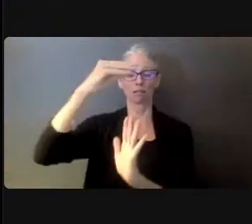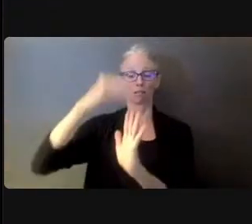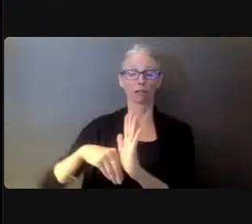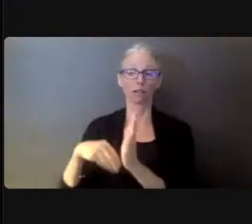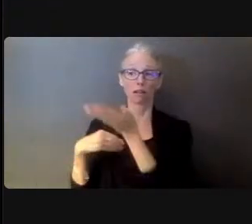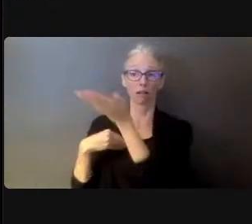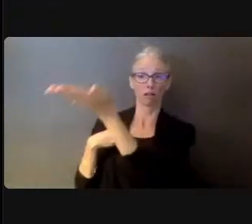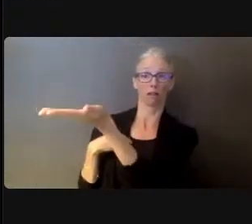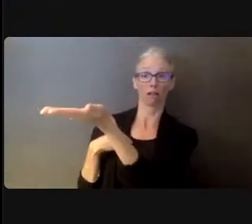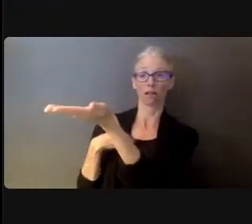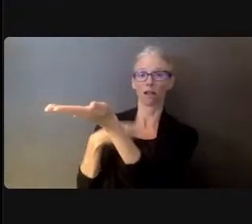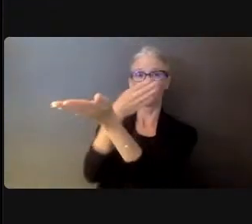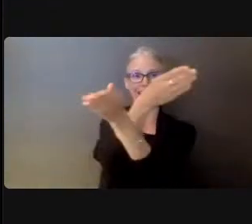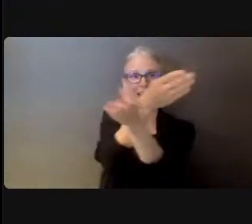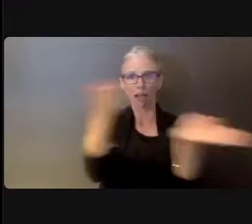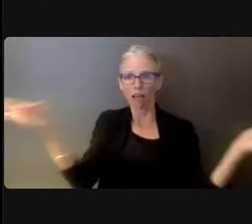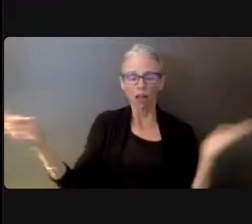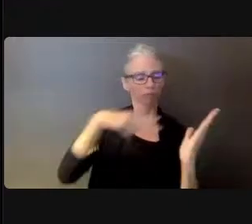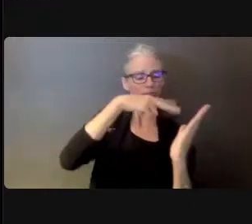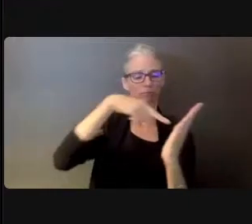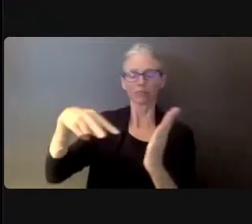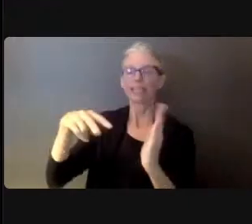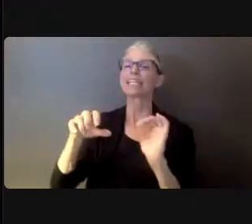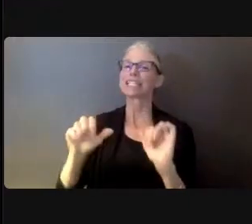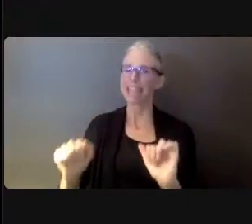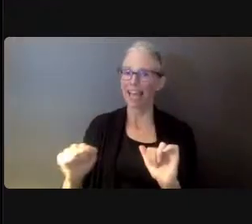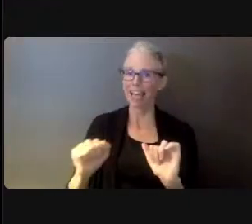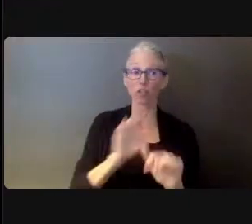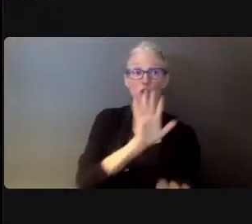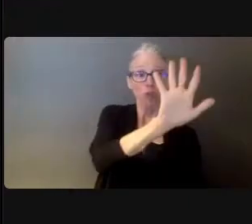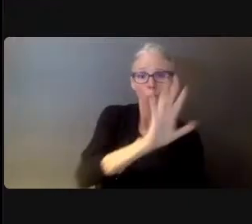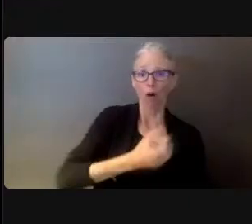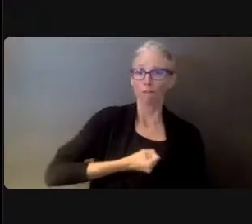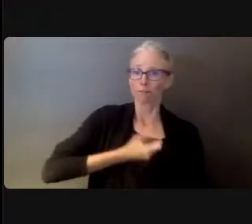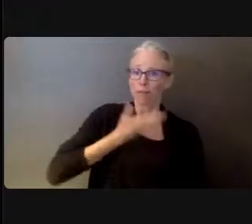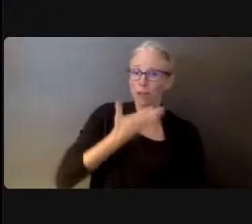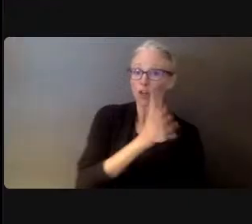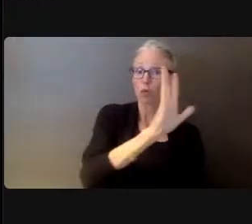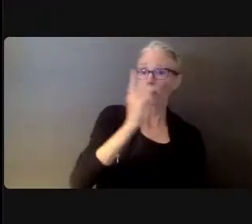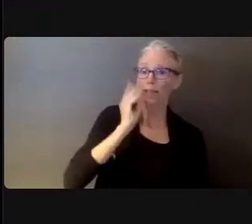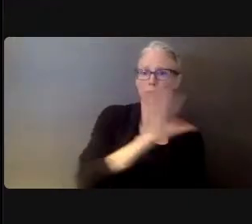find ways to make it better. So we'll talk about that more